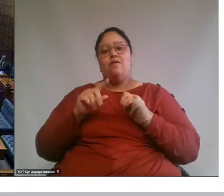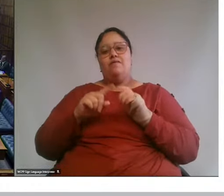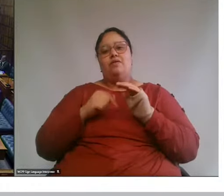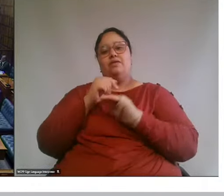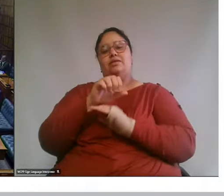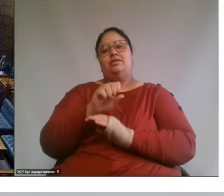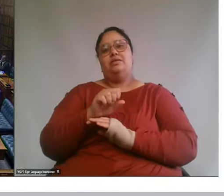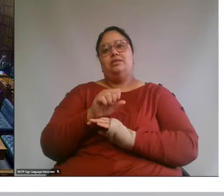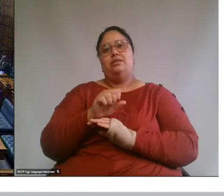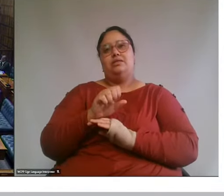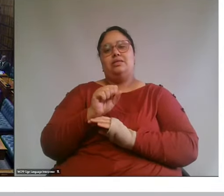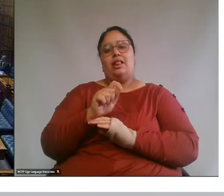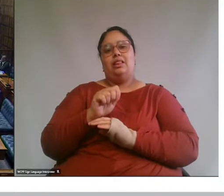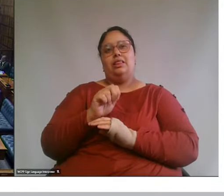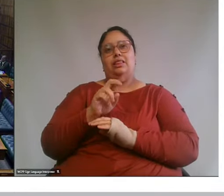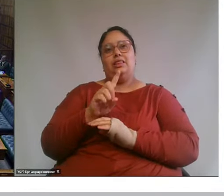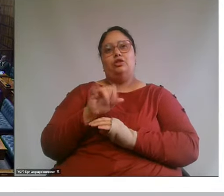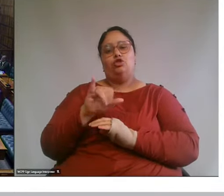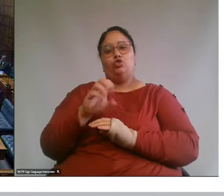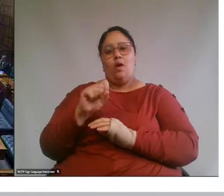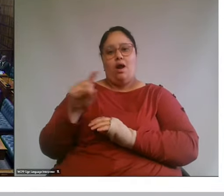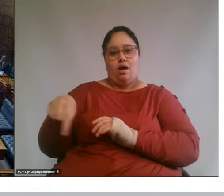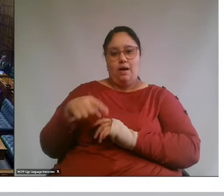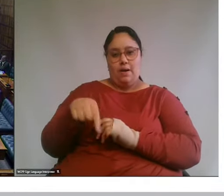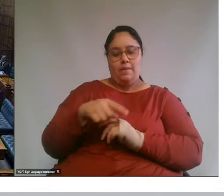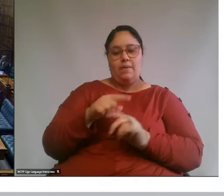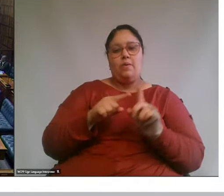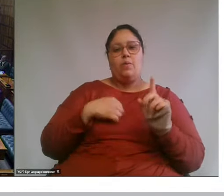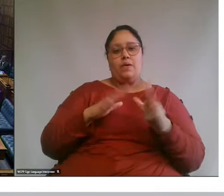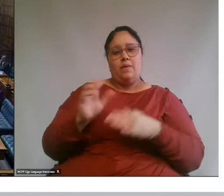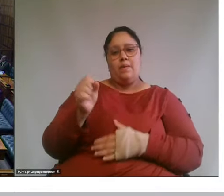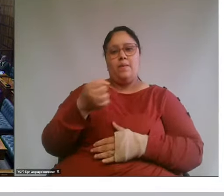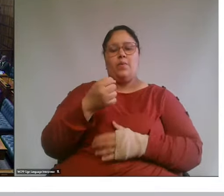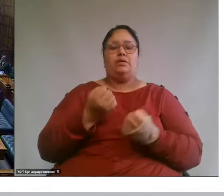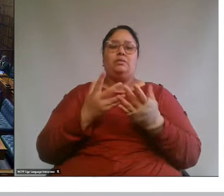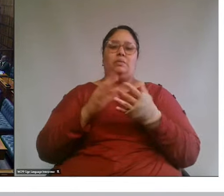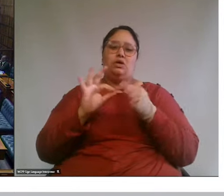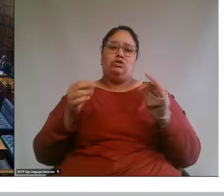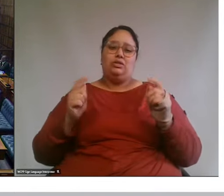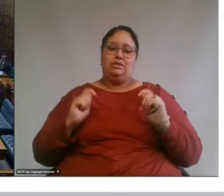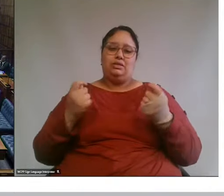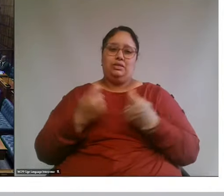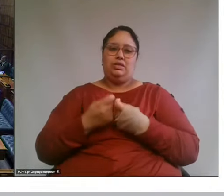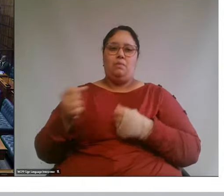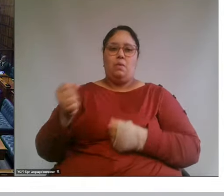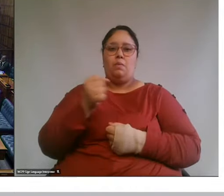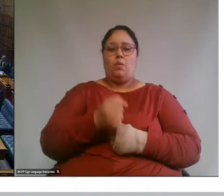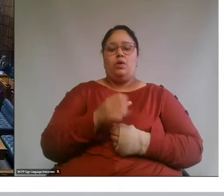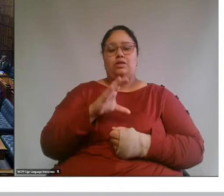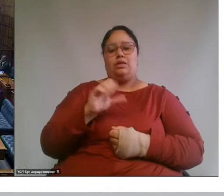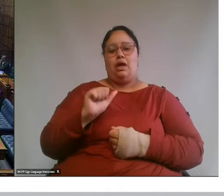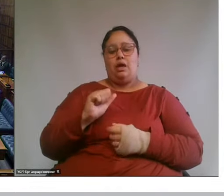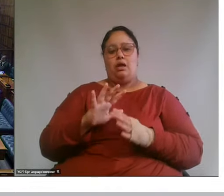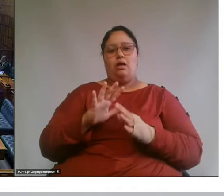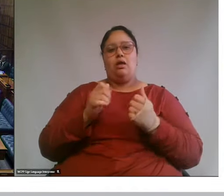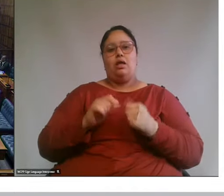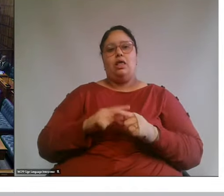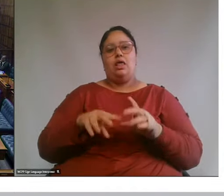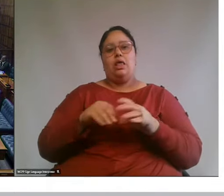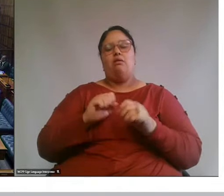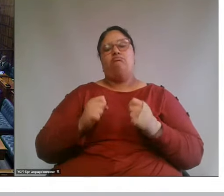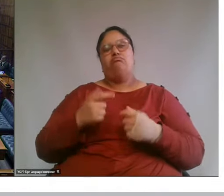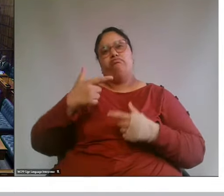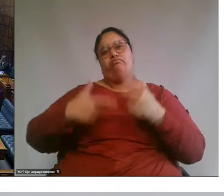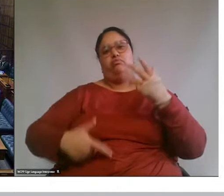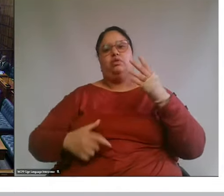sandil sandiso came in um we appointed in the supply chain team we appointed a chared accountant in the you know across the